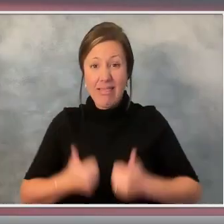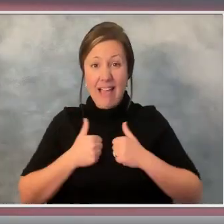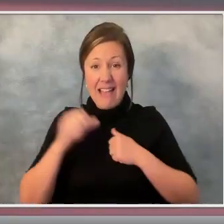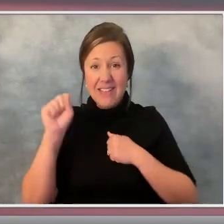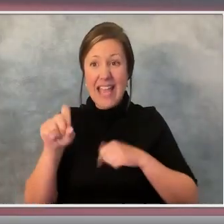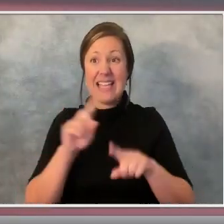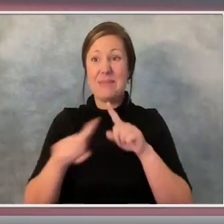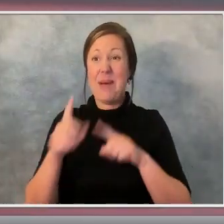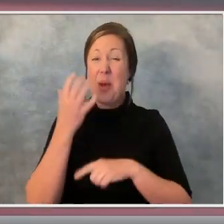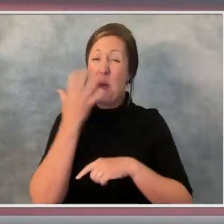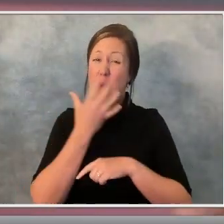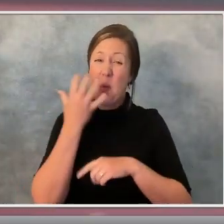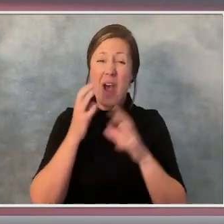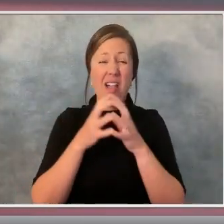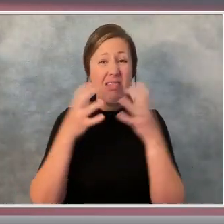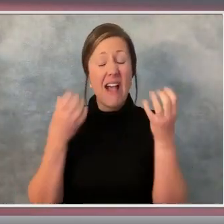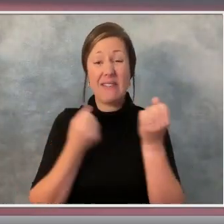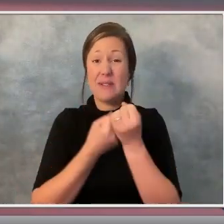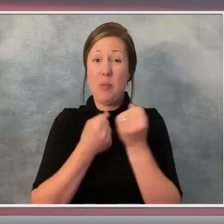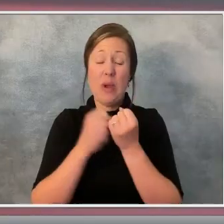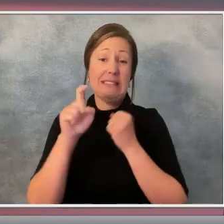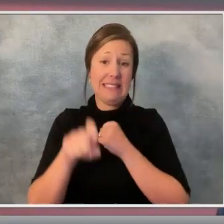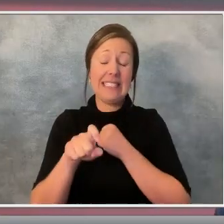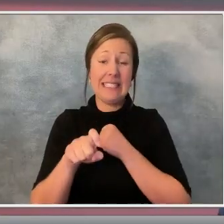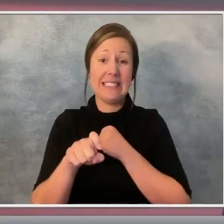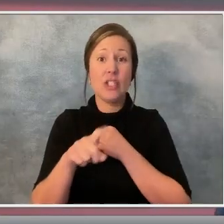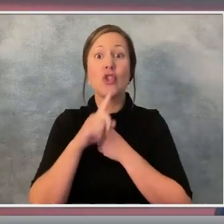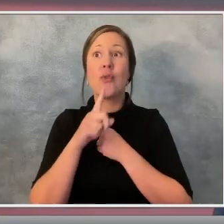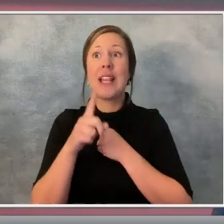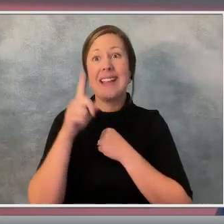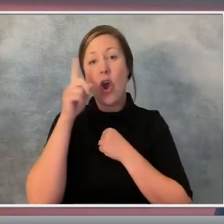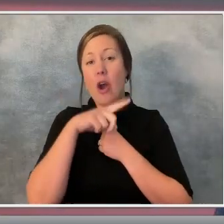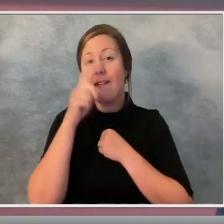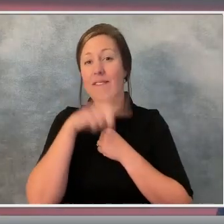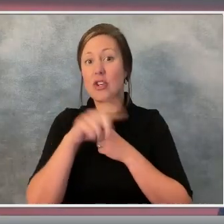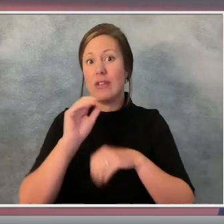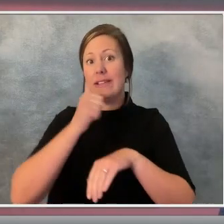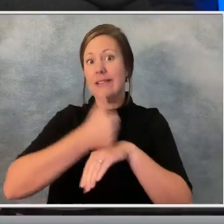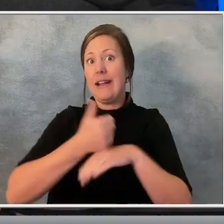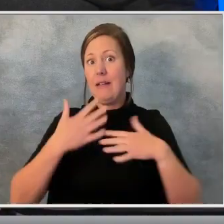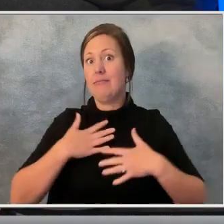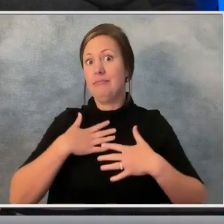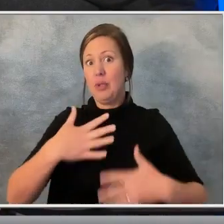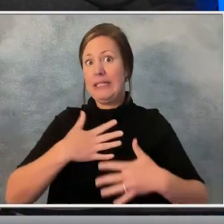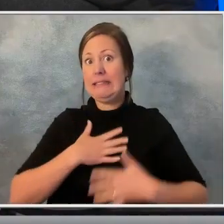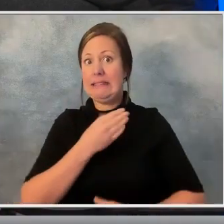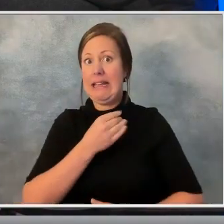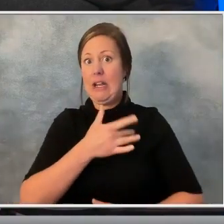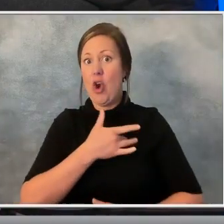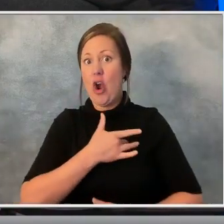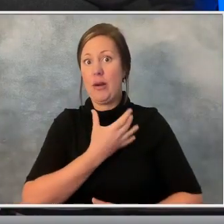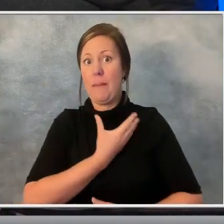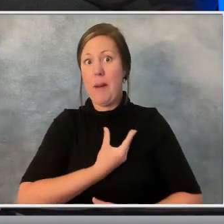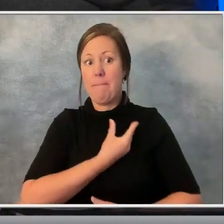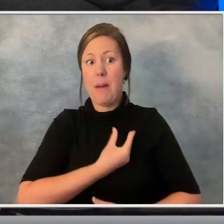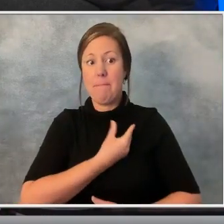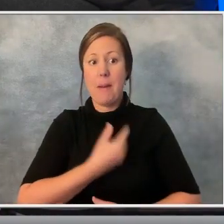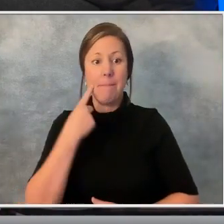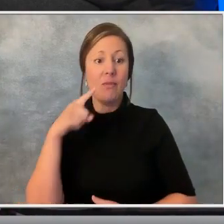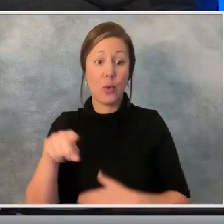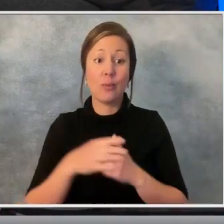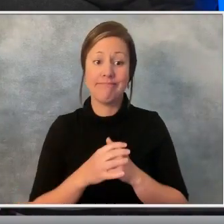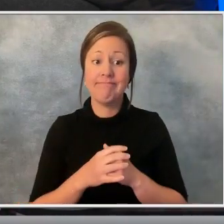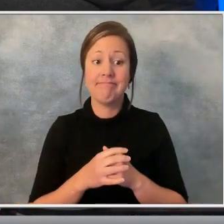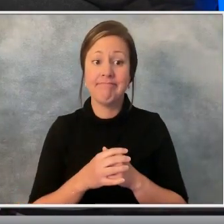was to basically artificially establish a circulation that's compatible with life. So do the living for you until you can get a permanent